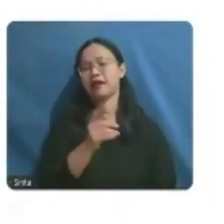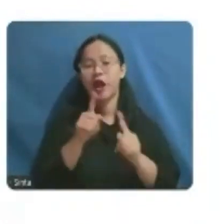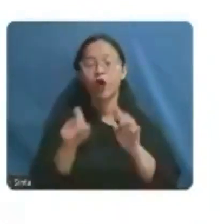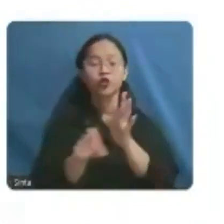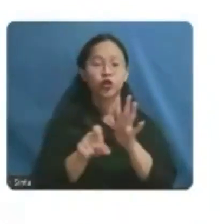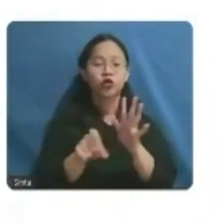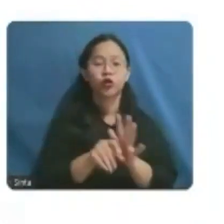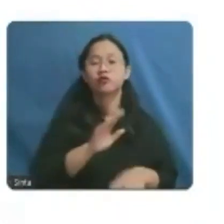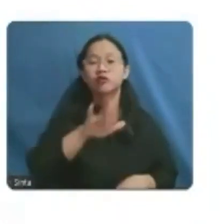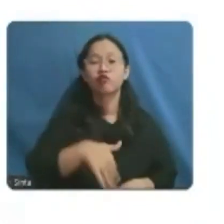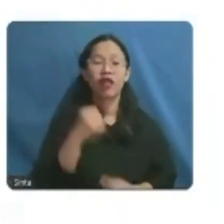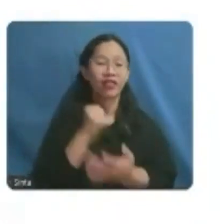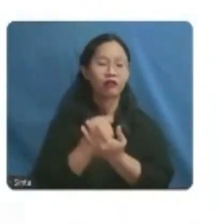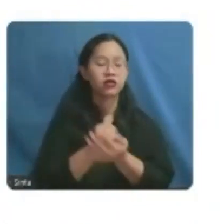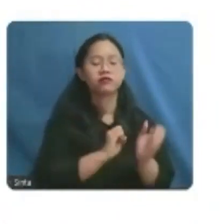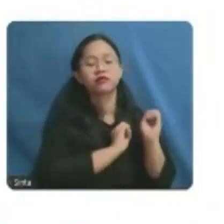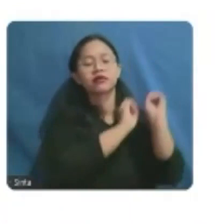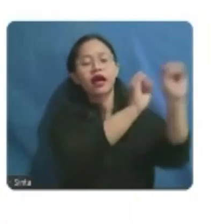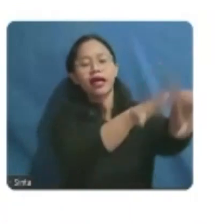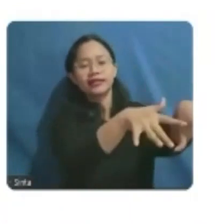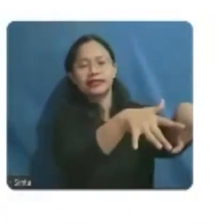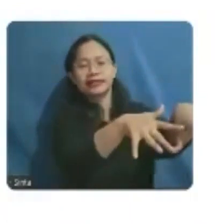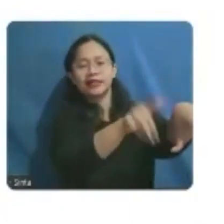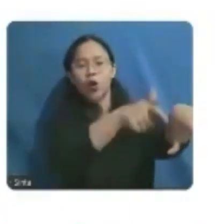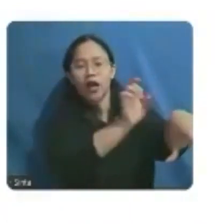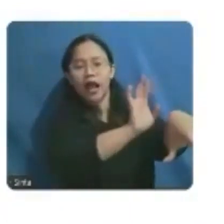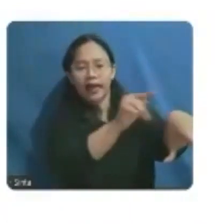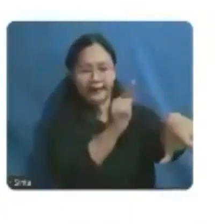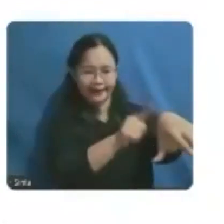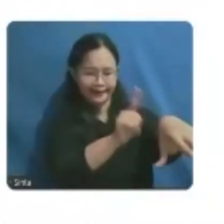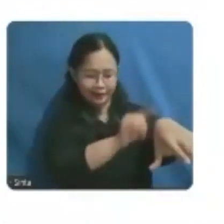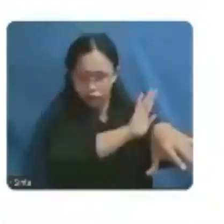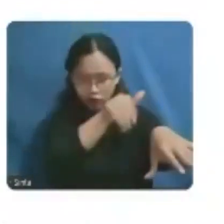people, whereas we should be putting the emphasis on the